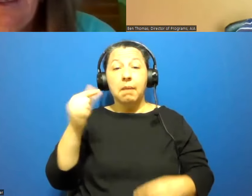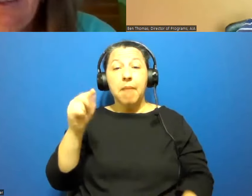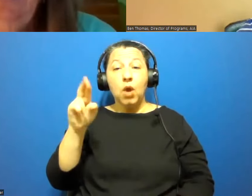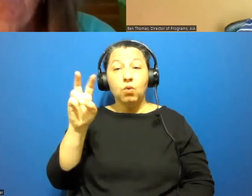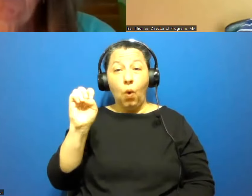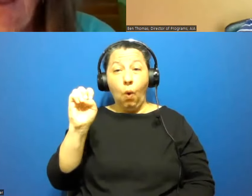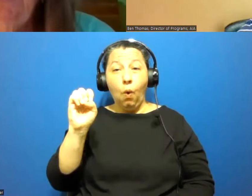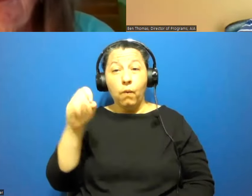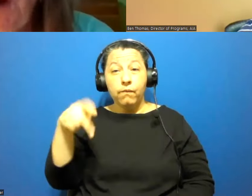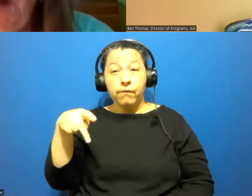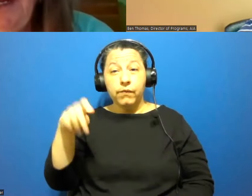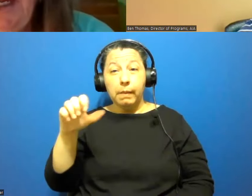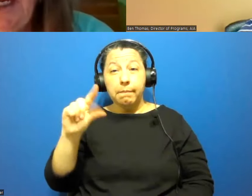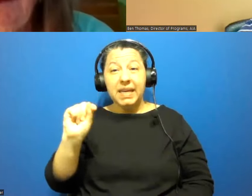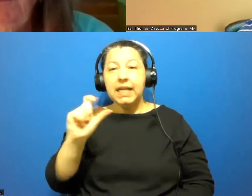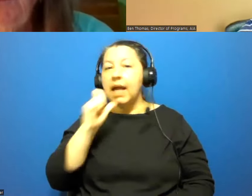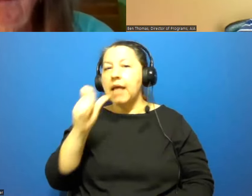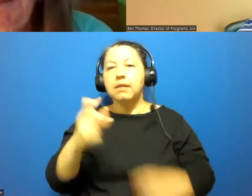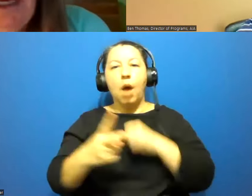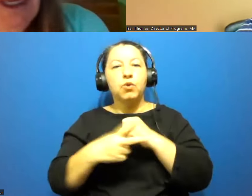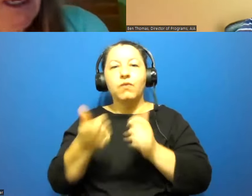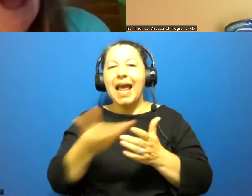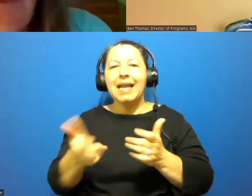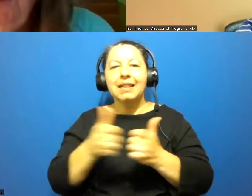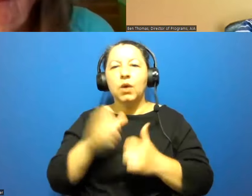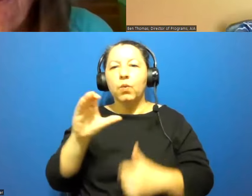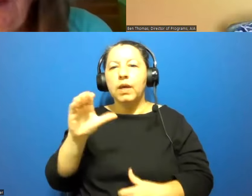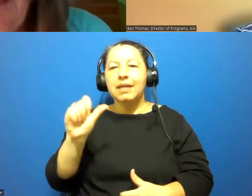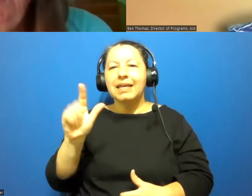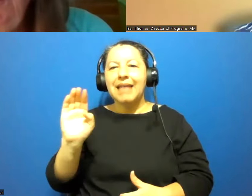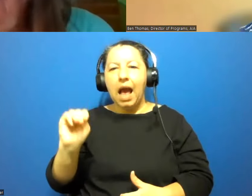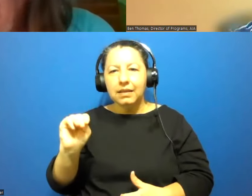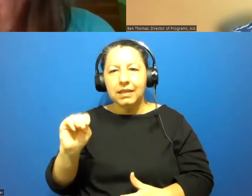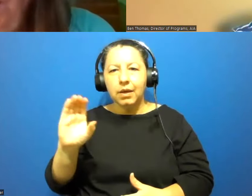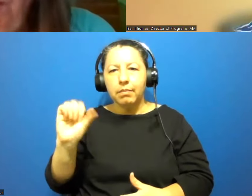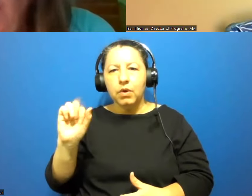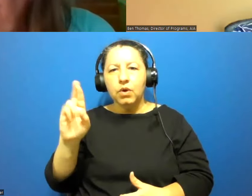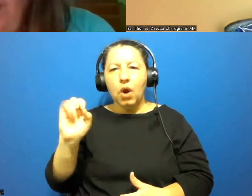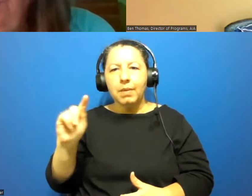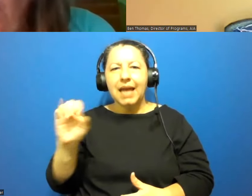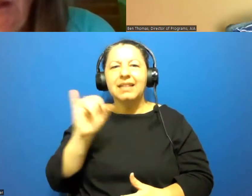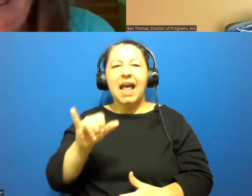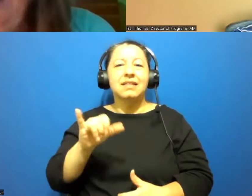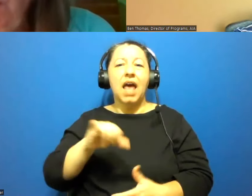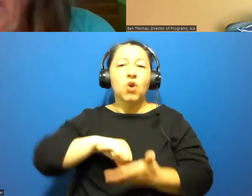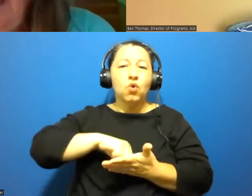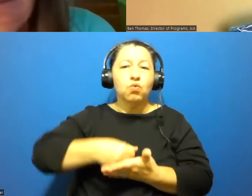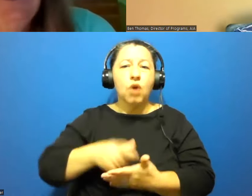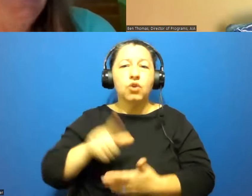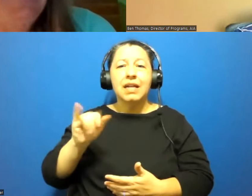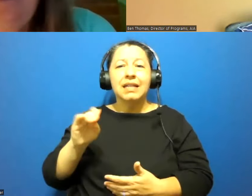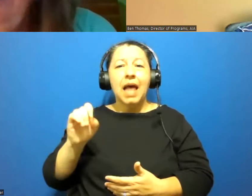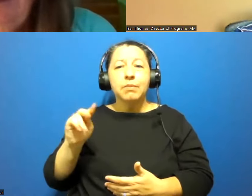preserved anything with calcium carbonate in it, which would be crushed limestone temper and pottery is all eaten